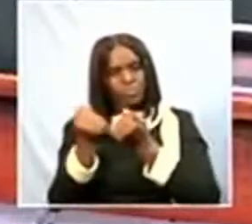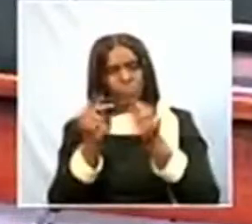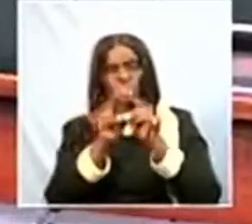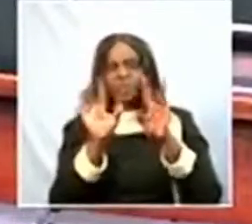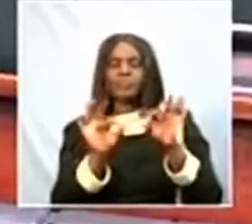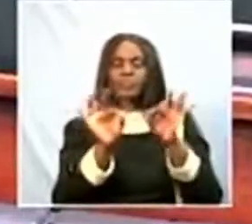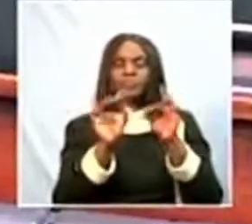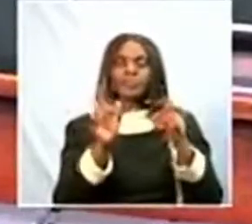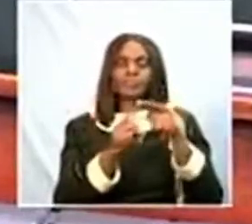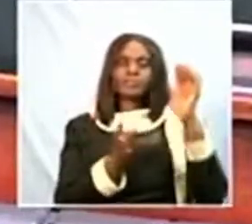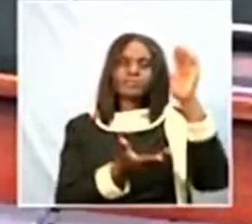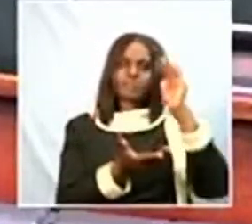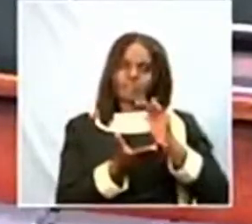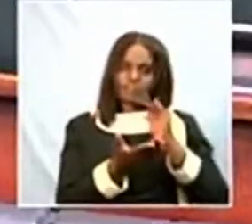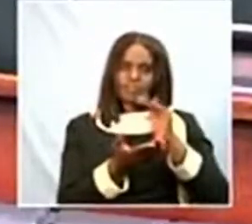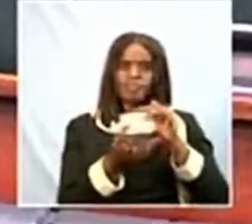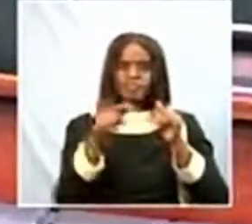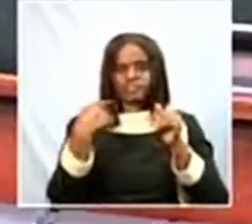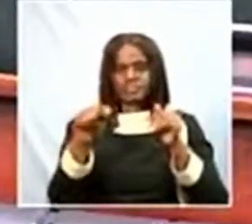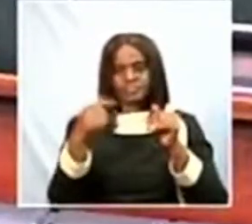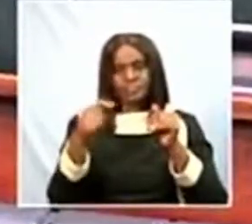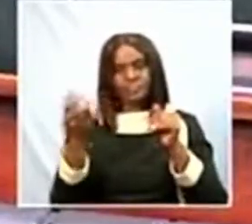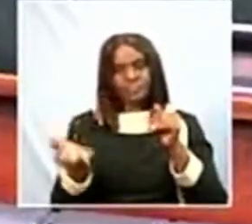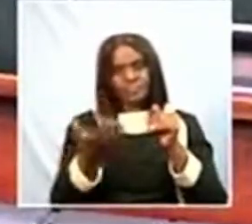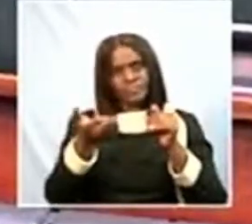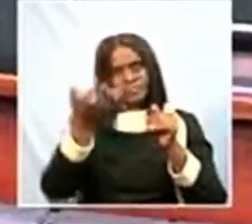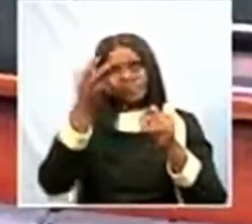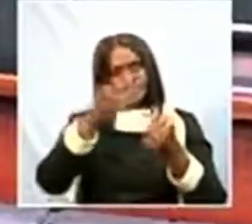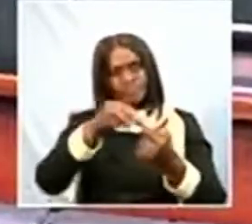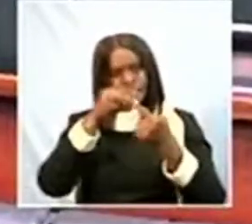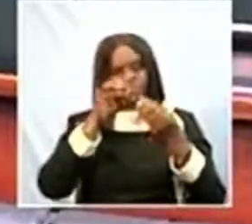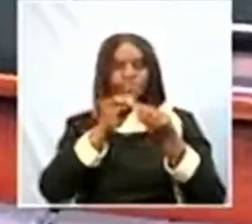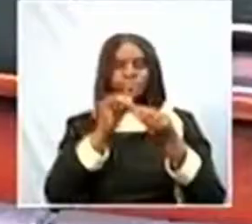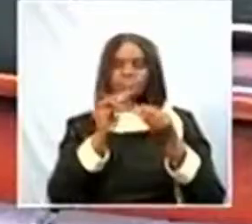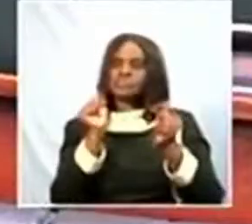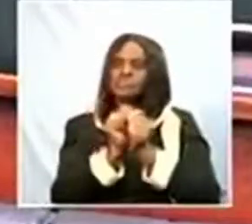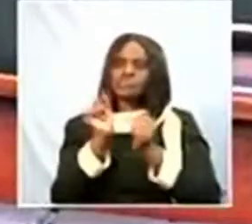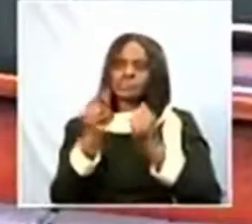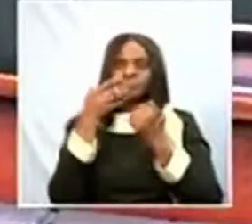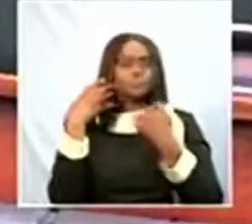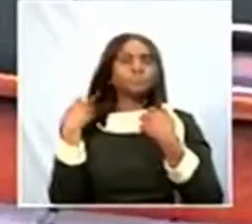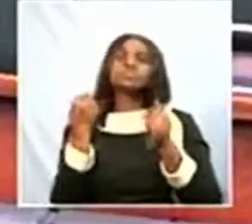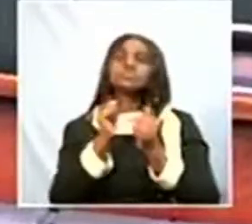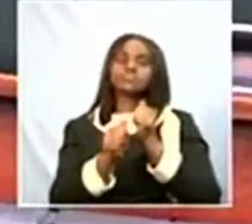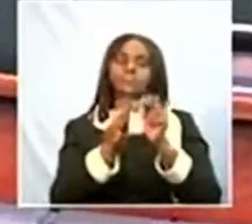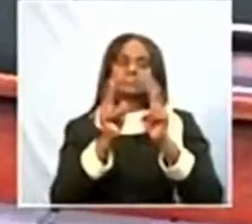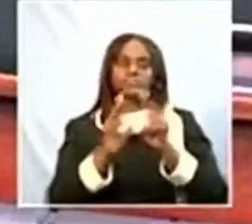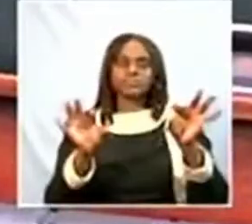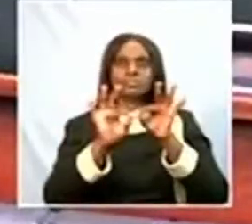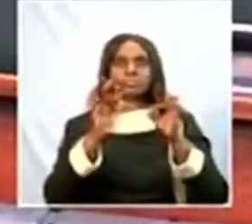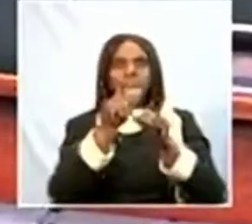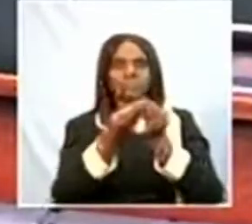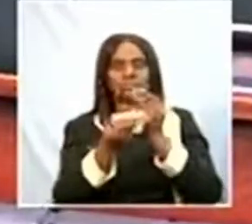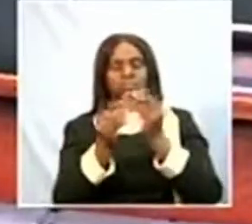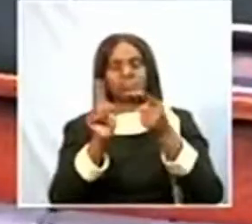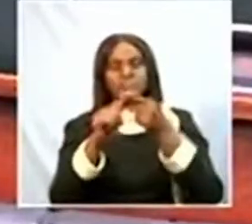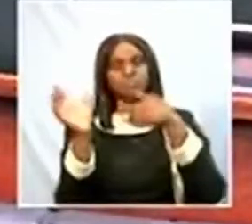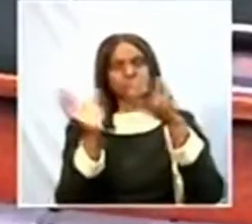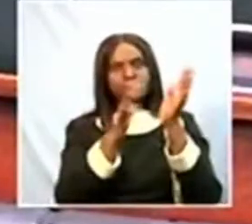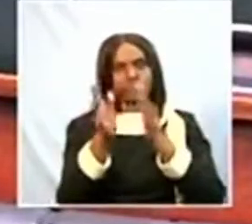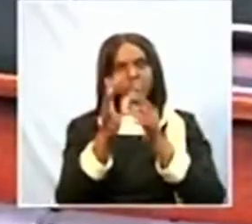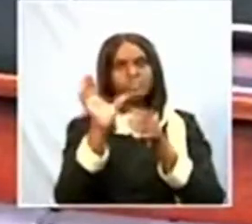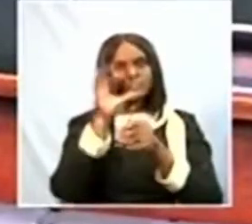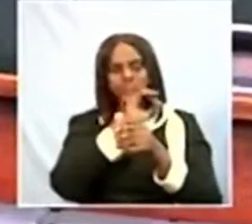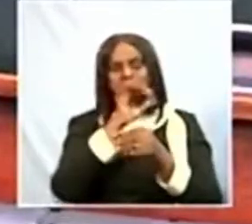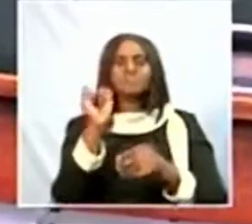significantly reduce greenhouse gases, especially carbon dioxide and methane, which are the key contributors to global warming.